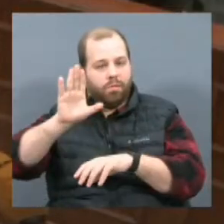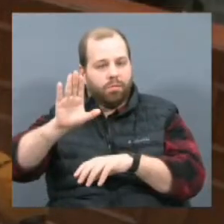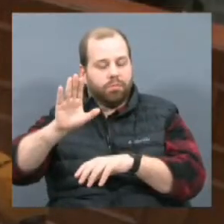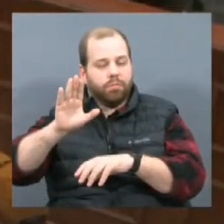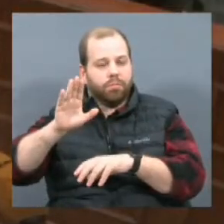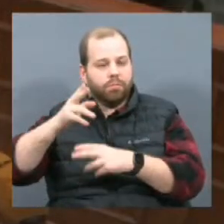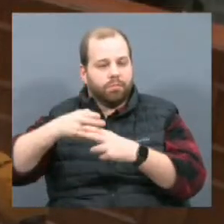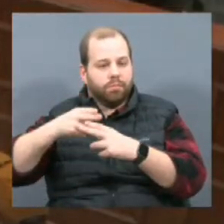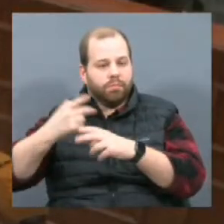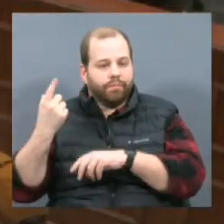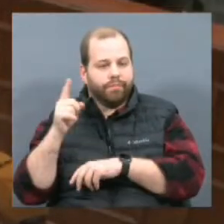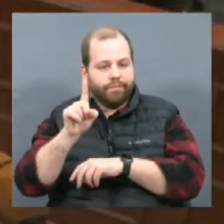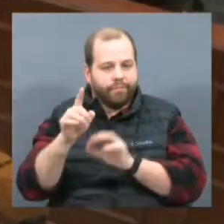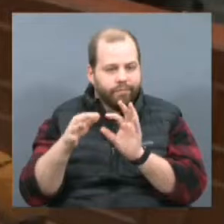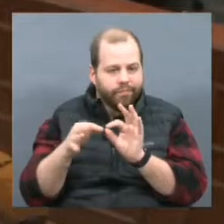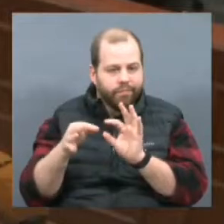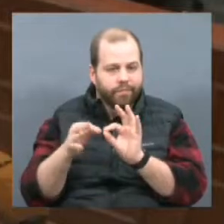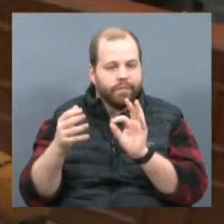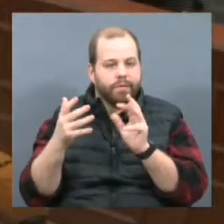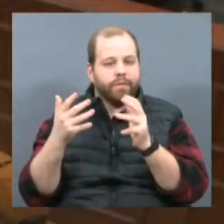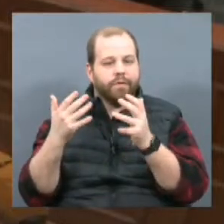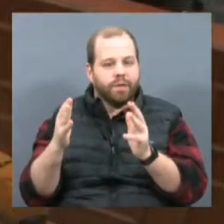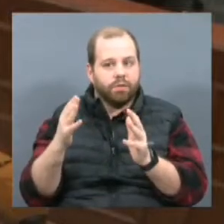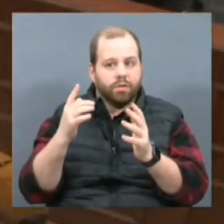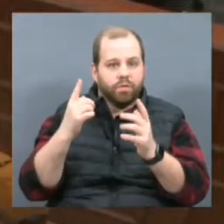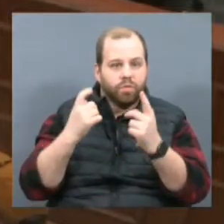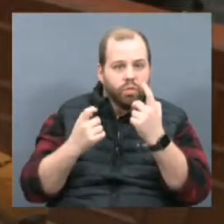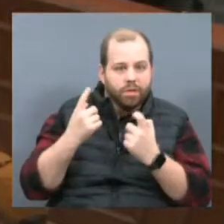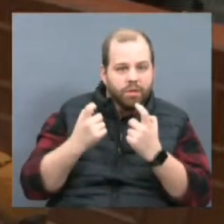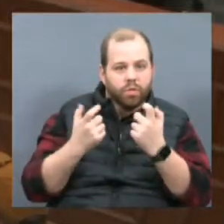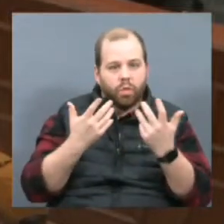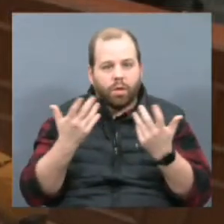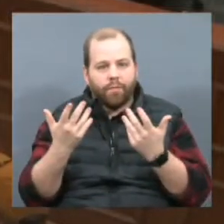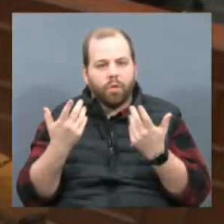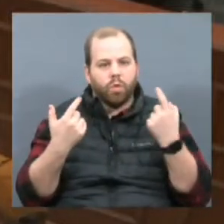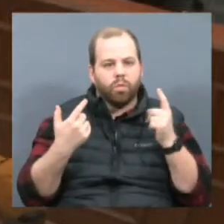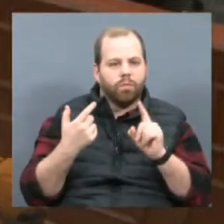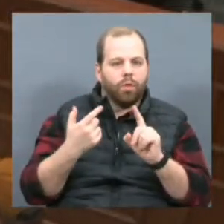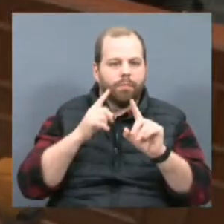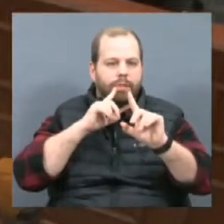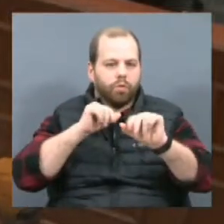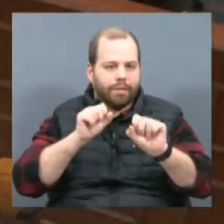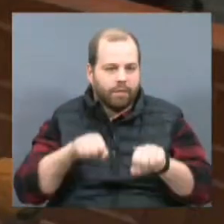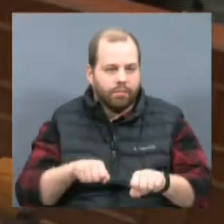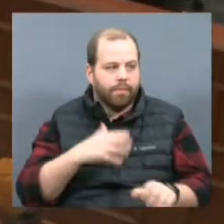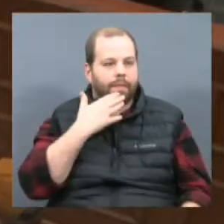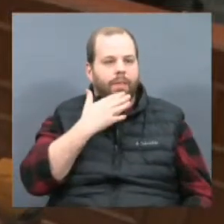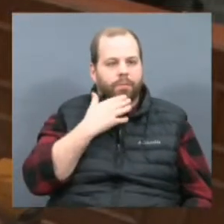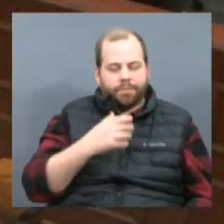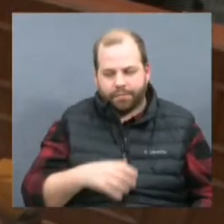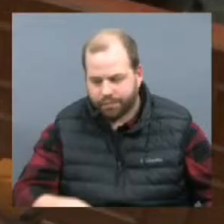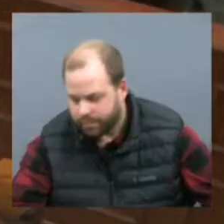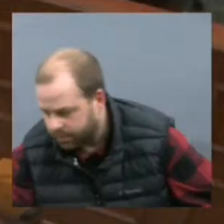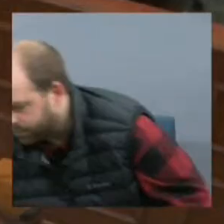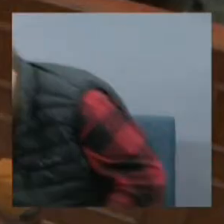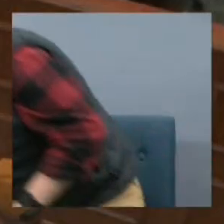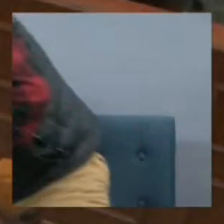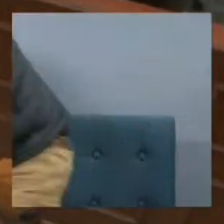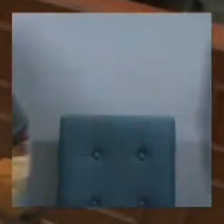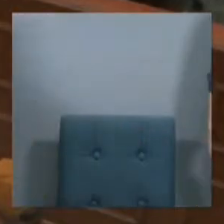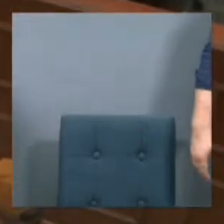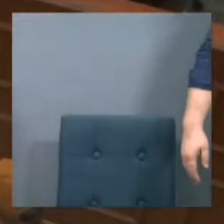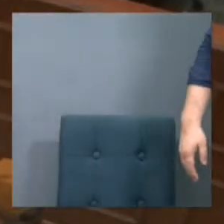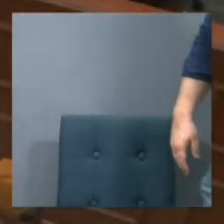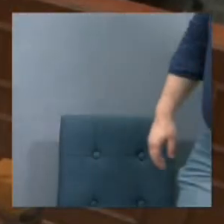afterwards, if any of the commissioners have any questions, I we understand. will have you to come back up. All right, thank you. Thank you. So there is one card in opposition. That